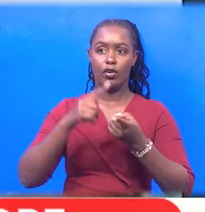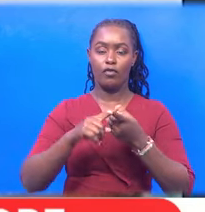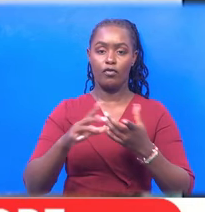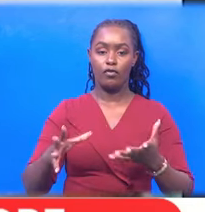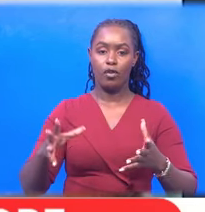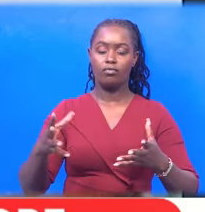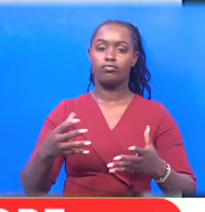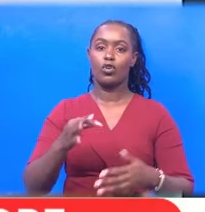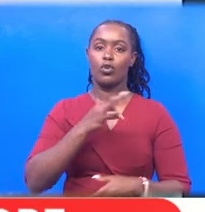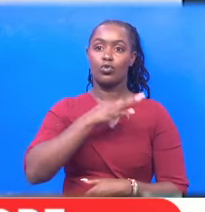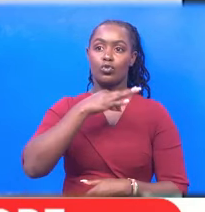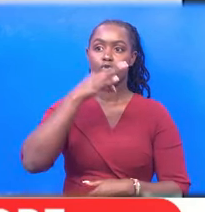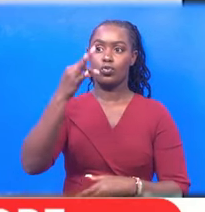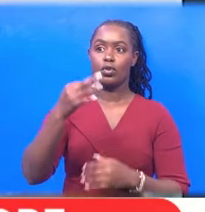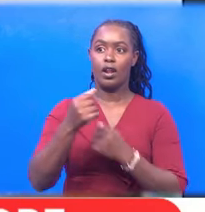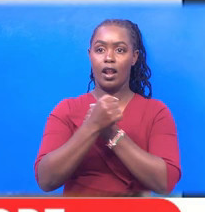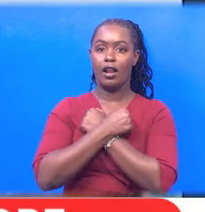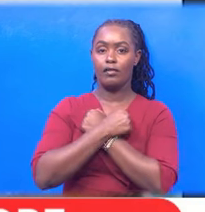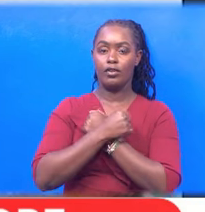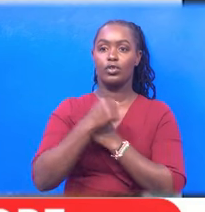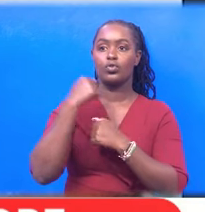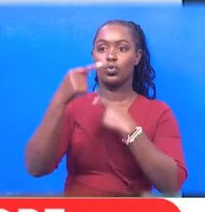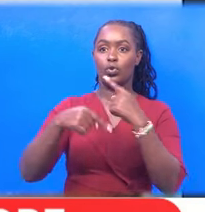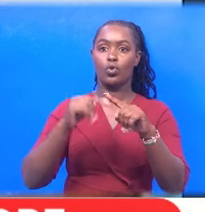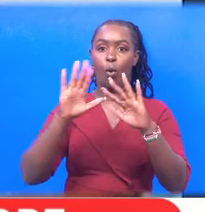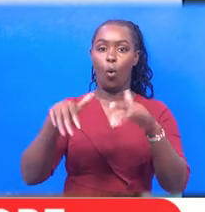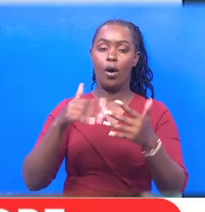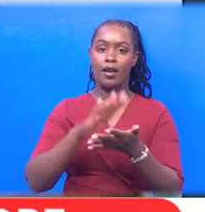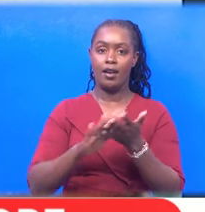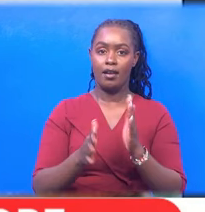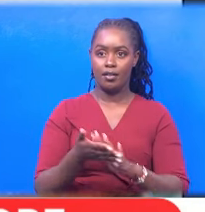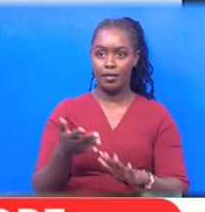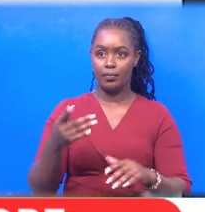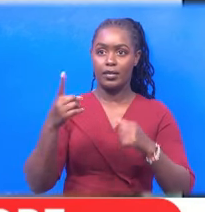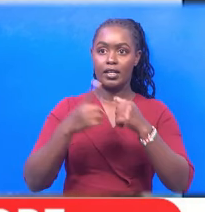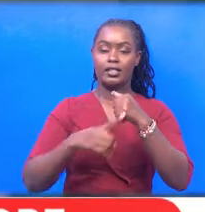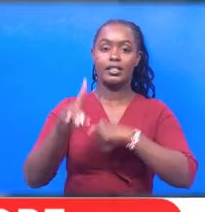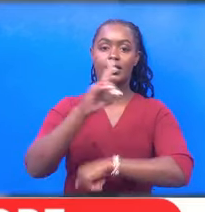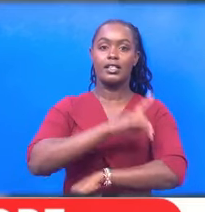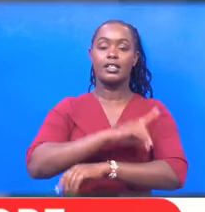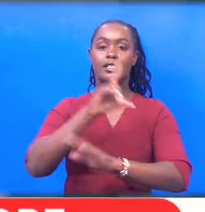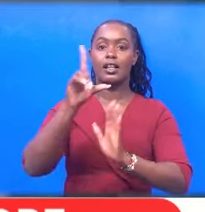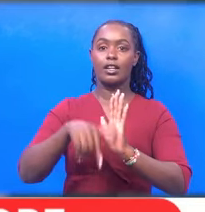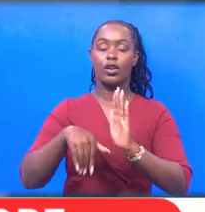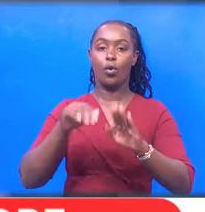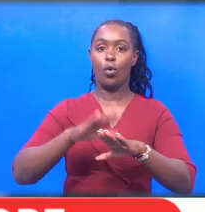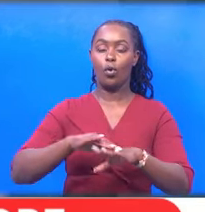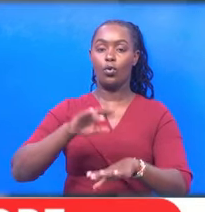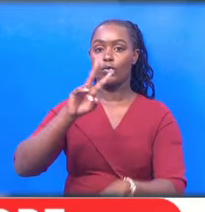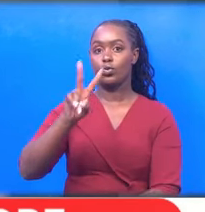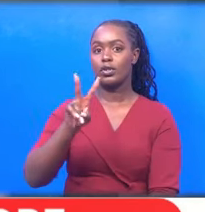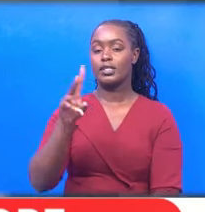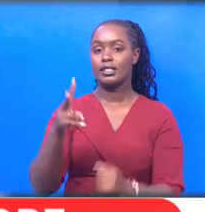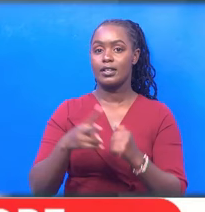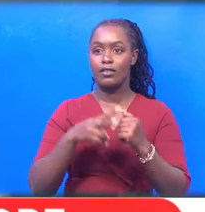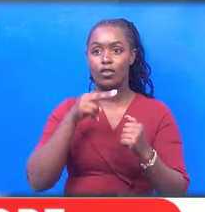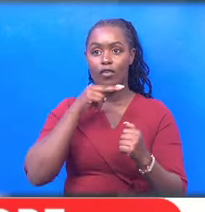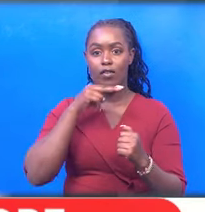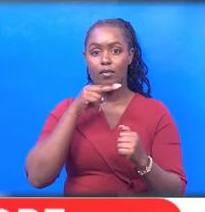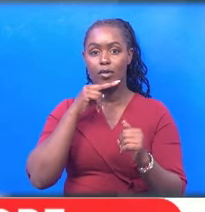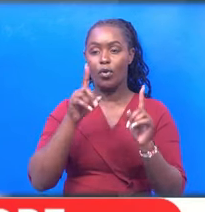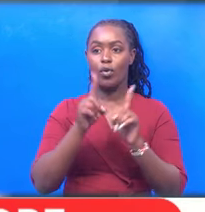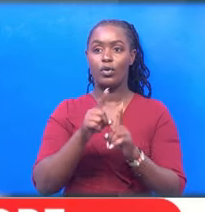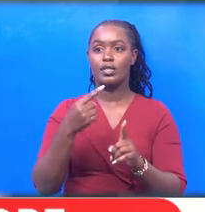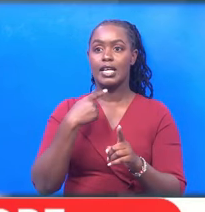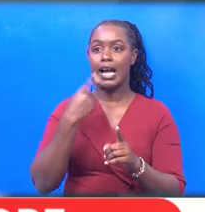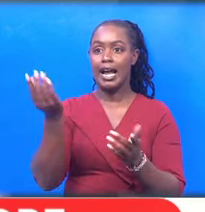It's all or nothing," end of quote. 6 days later, on the 27th of November 2023, he jotted on his wall,